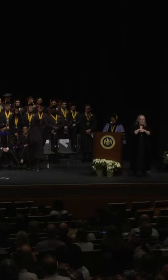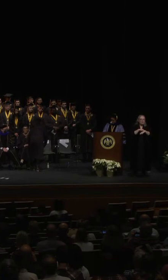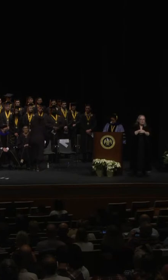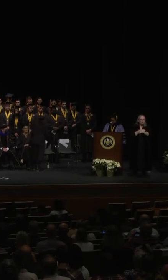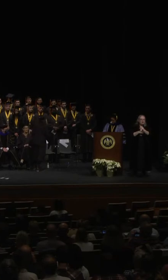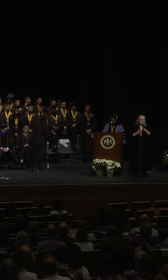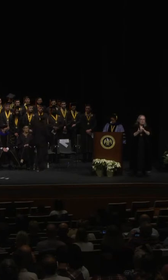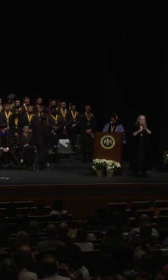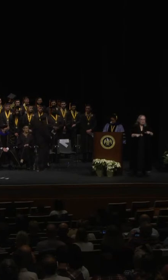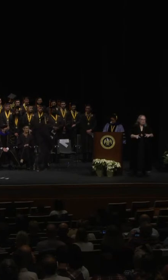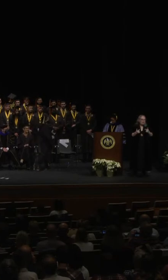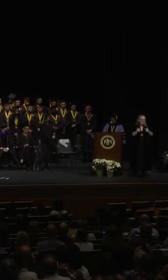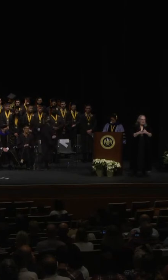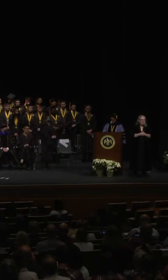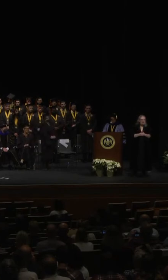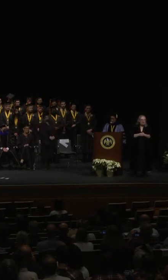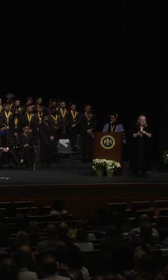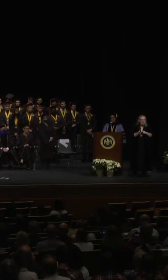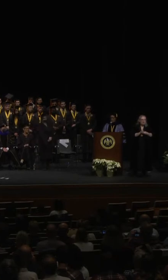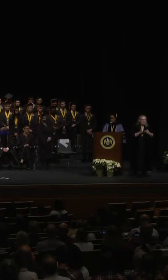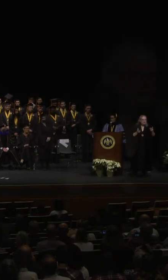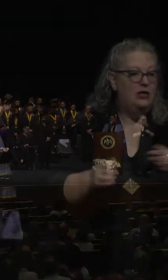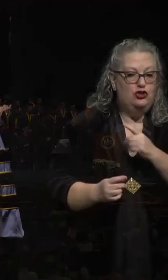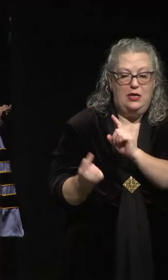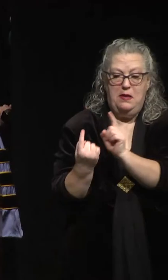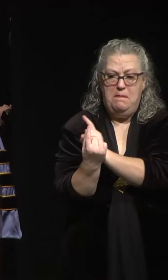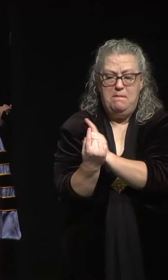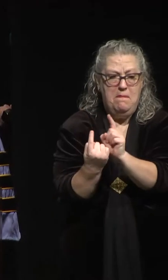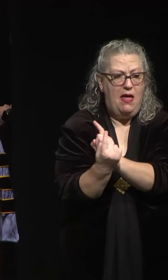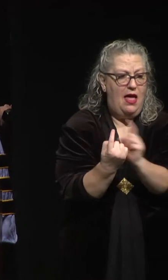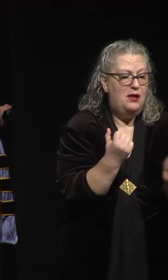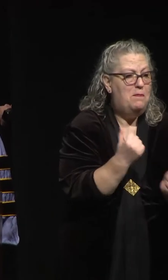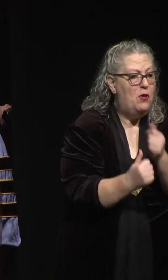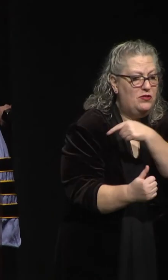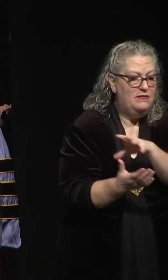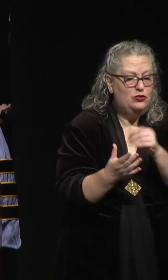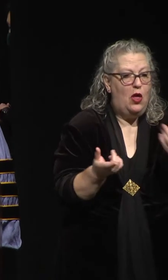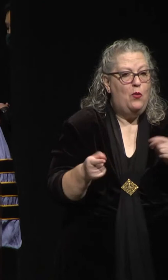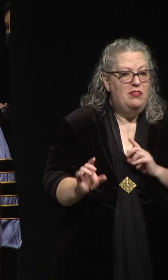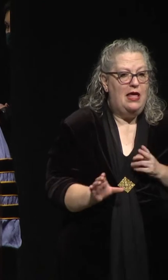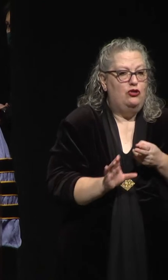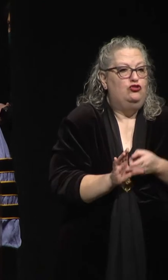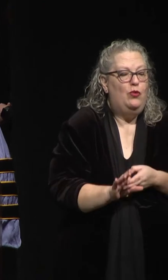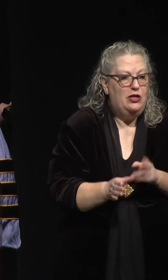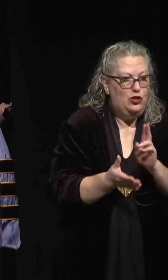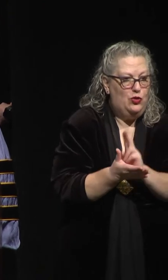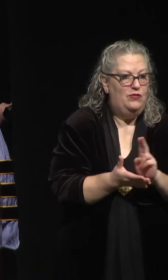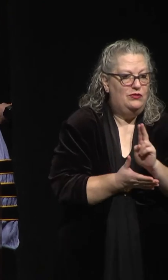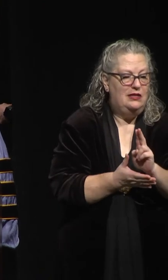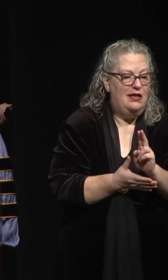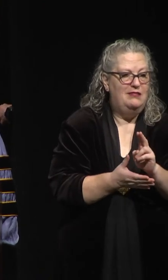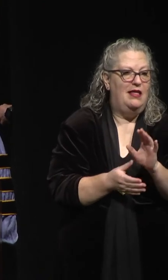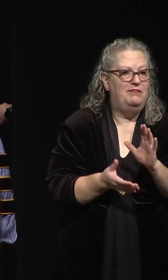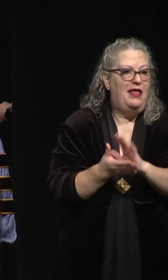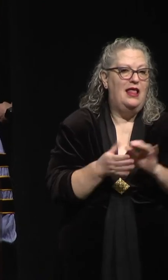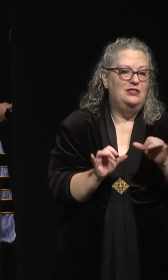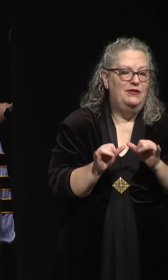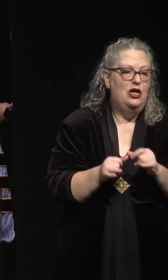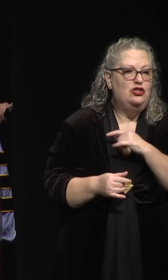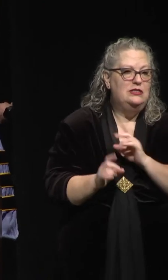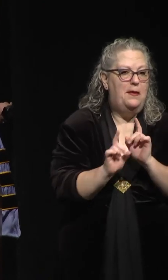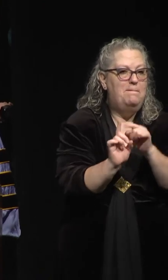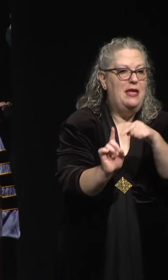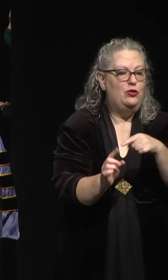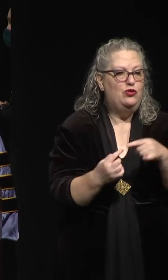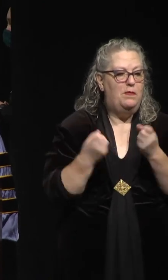Admissions and Student Life. She met most of the students when they joined the college and has mentored many of them through the